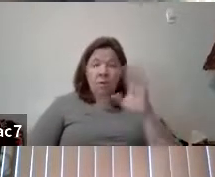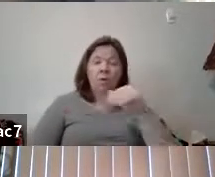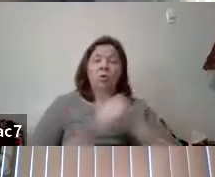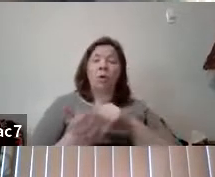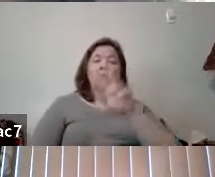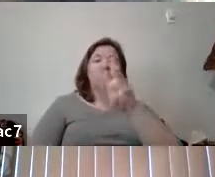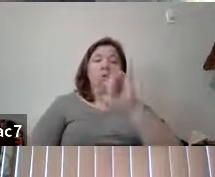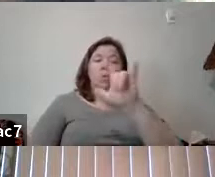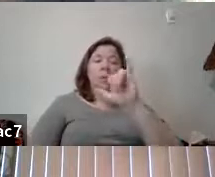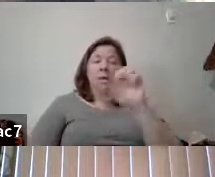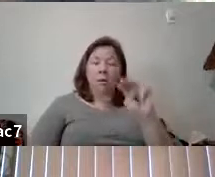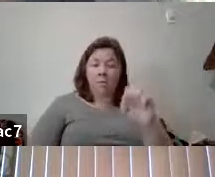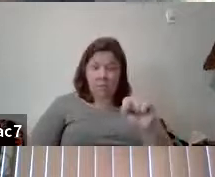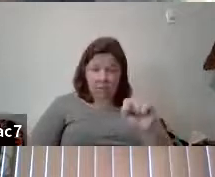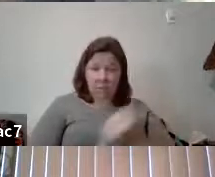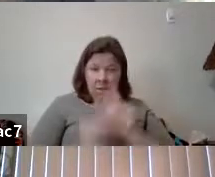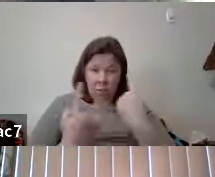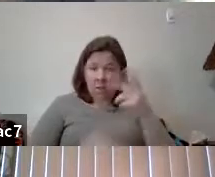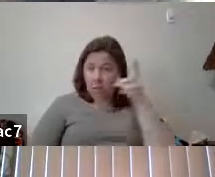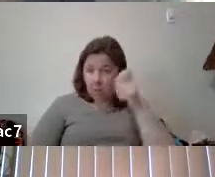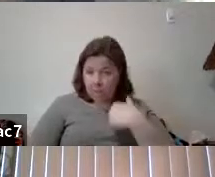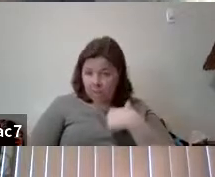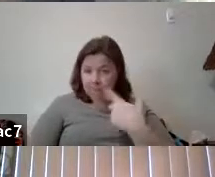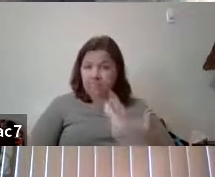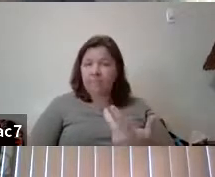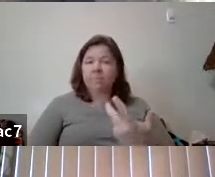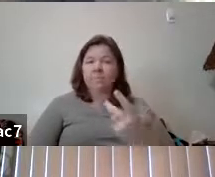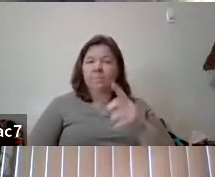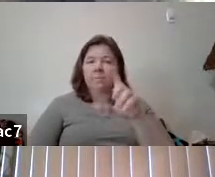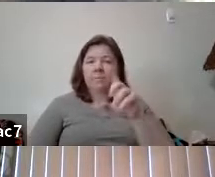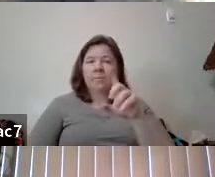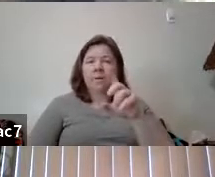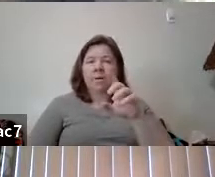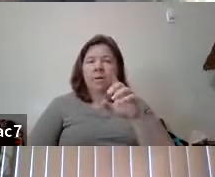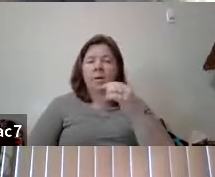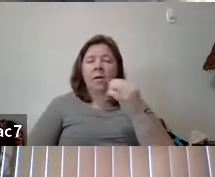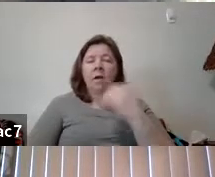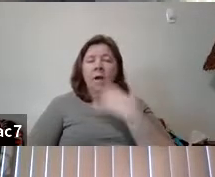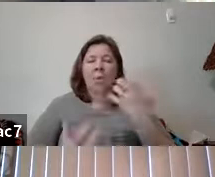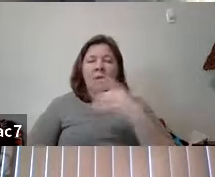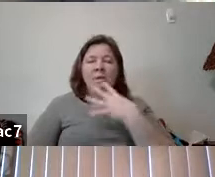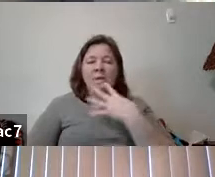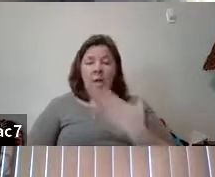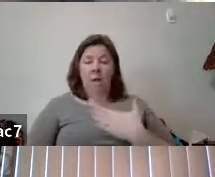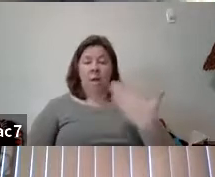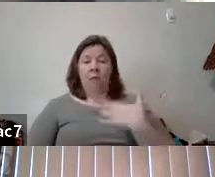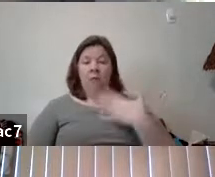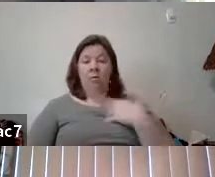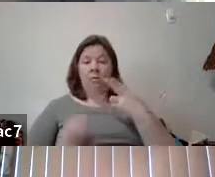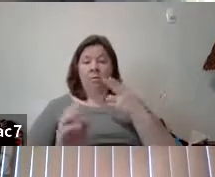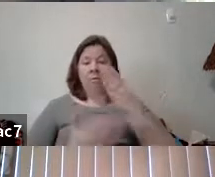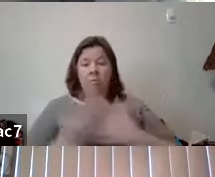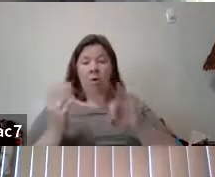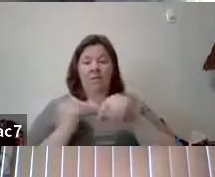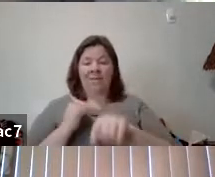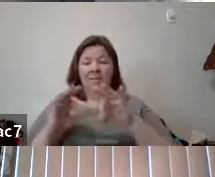and everyone. Can you hear me? Hello. Yes, we can. Thank you. Well, I wanted to say that I'm super happy to be part of this